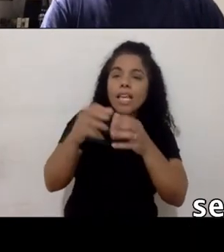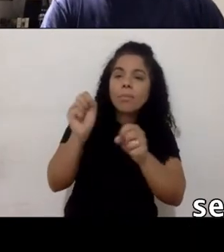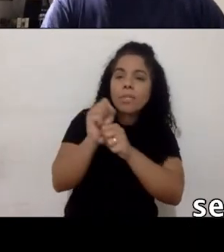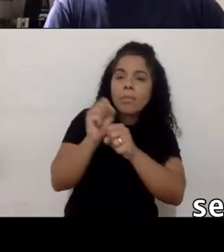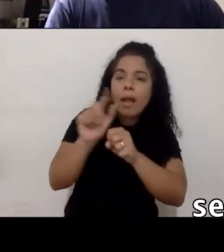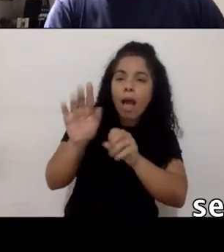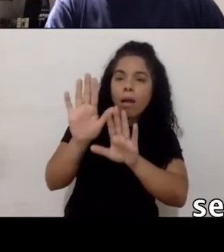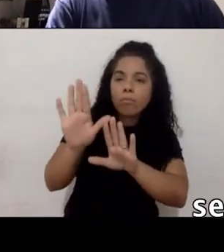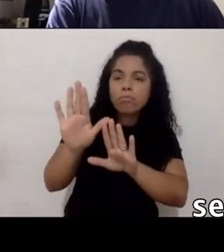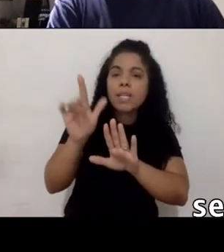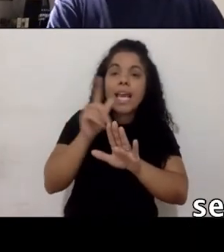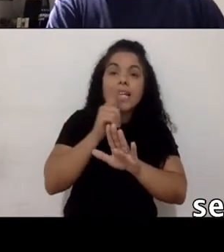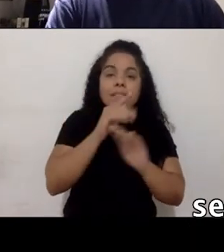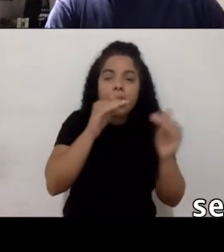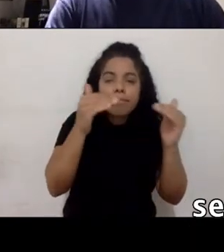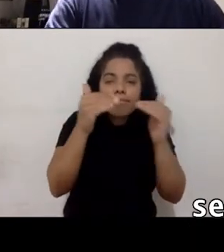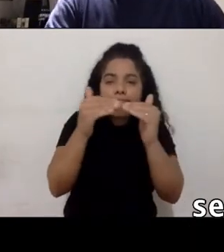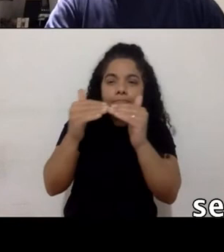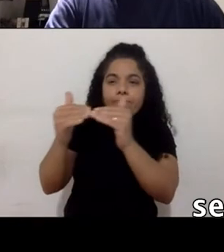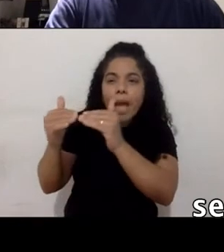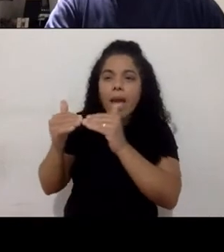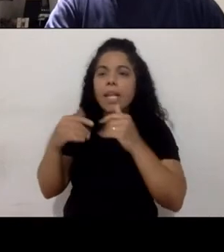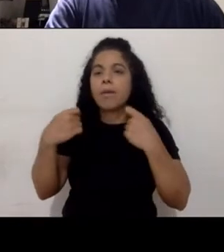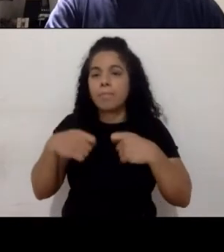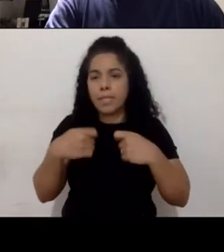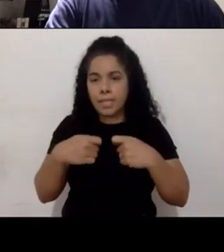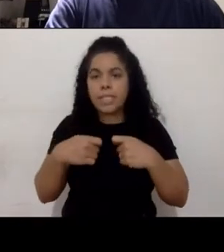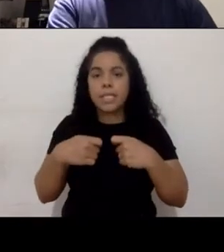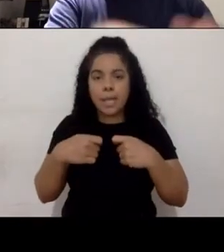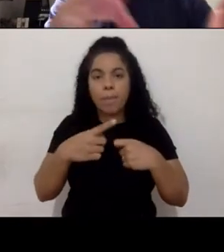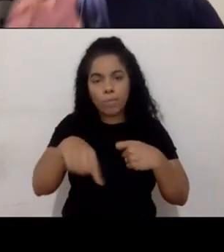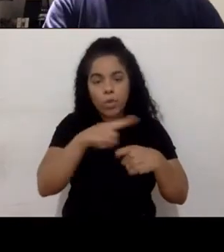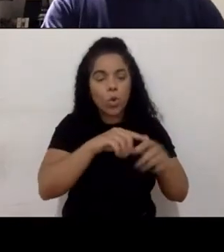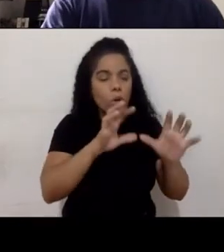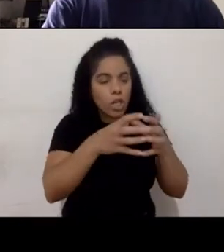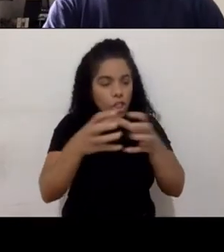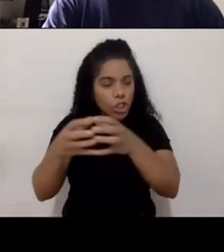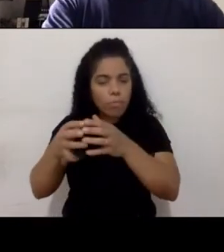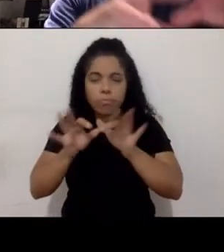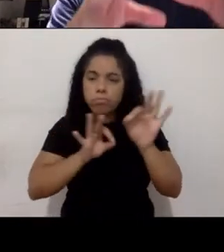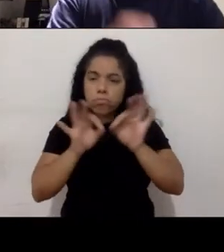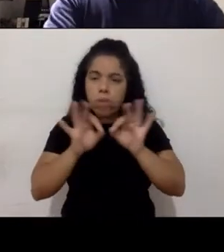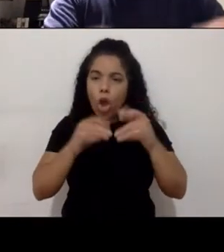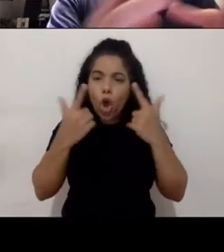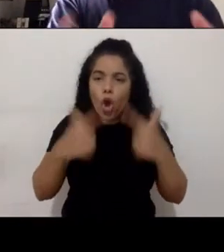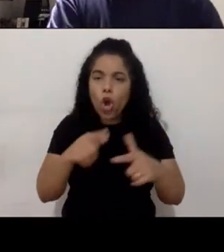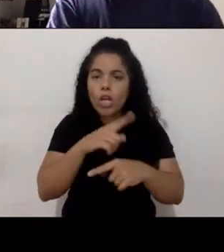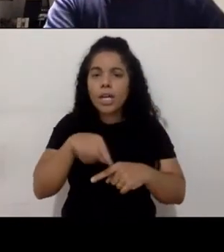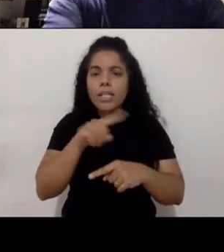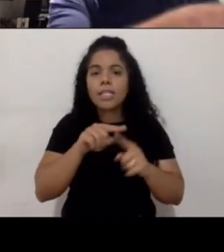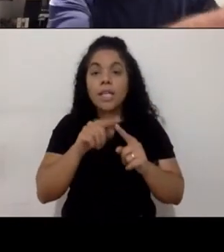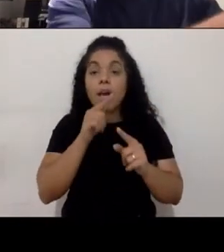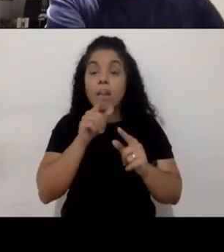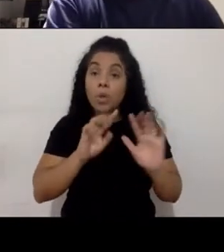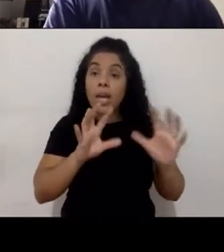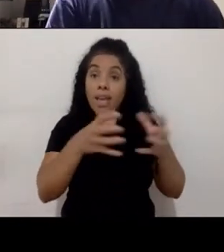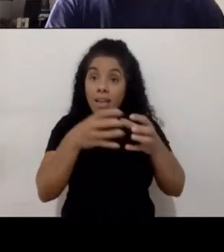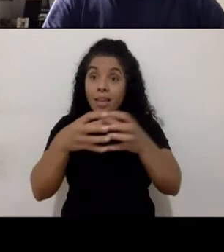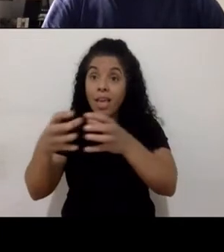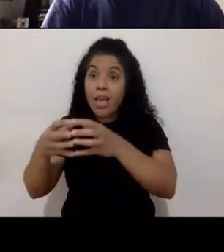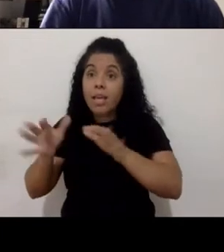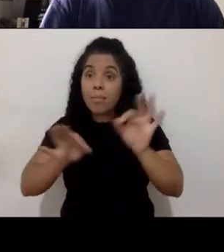that means changing, reorganizing your teams a bit, or whether it just means reorganizing how you think about your infrastructure and your